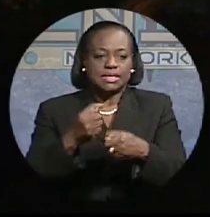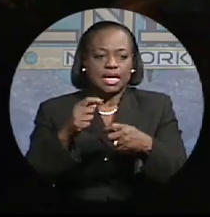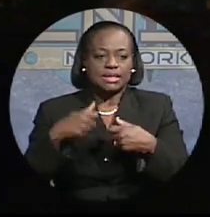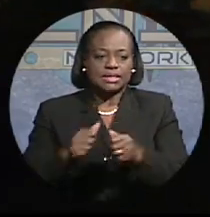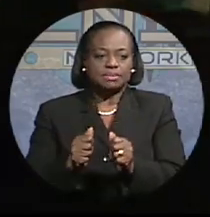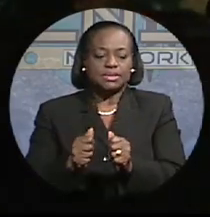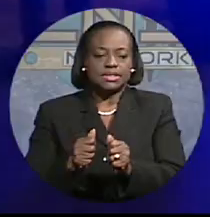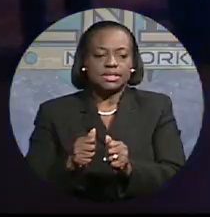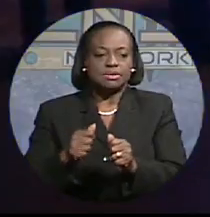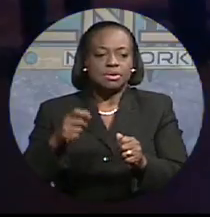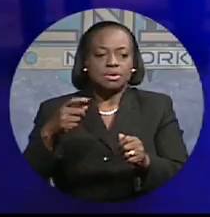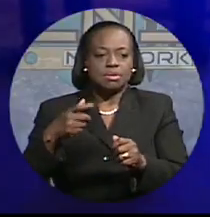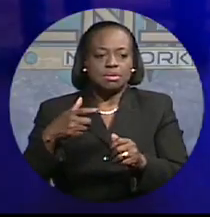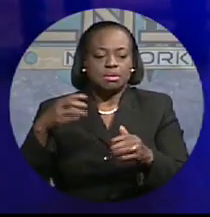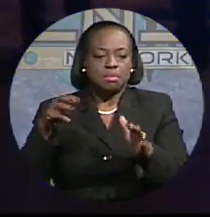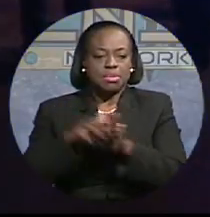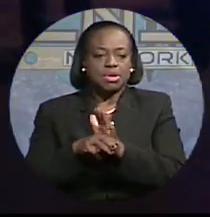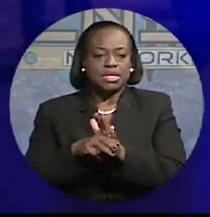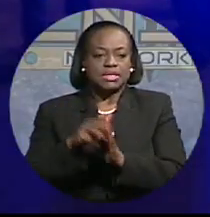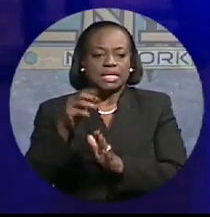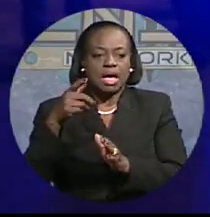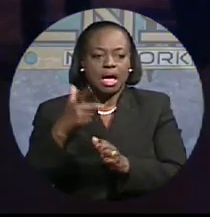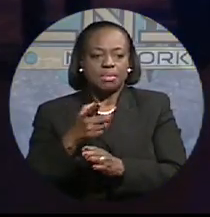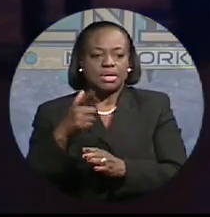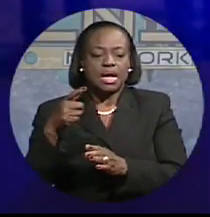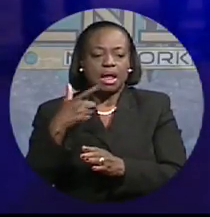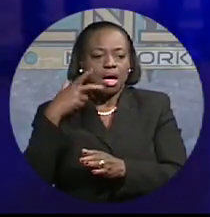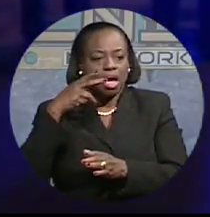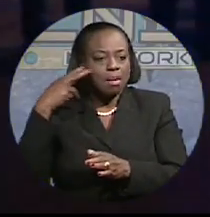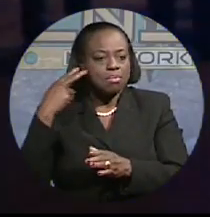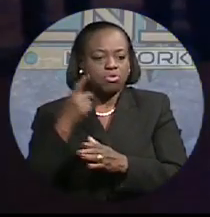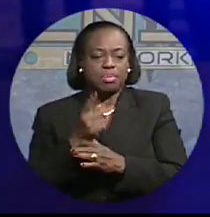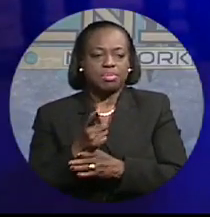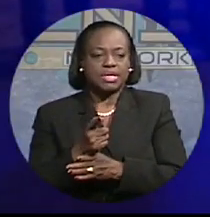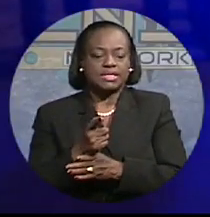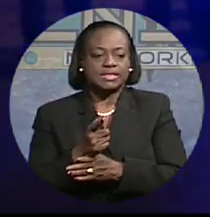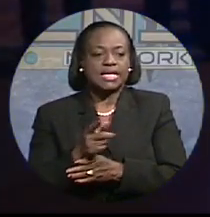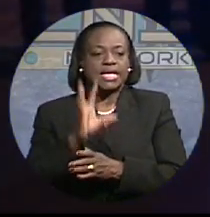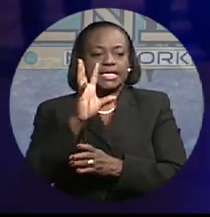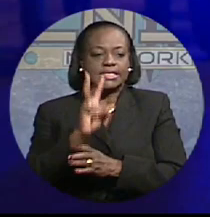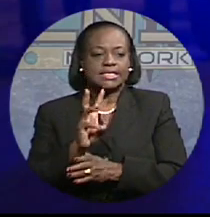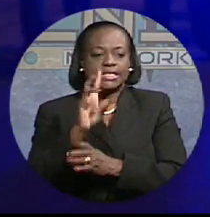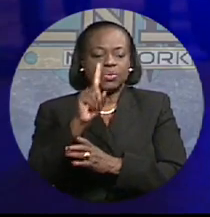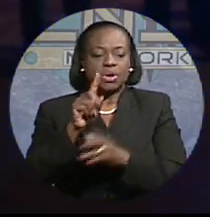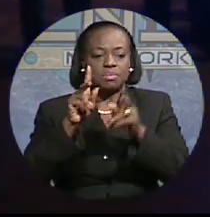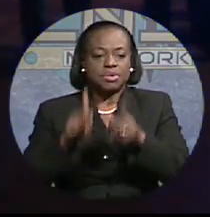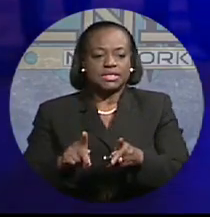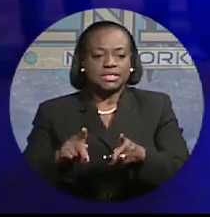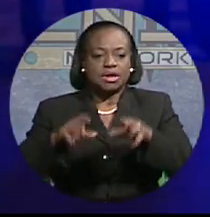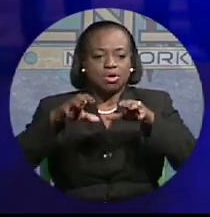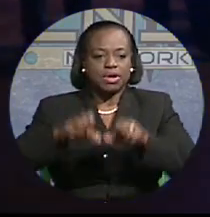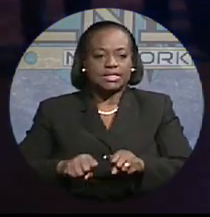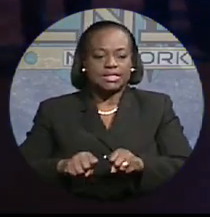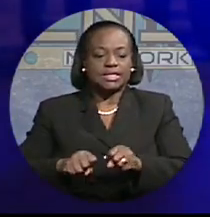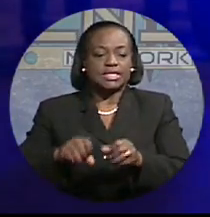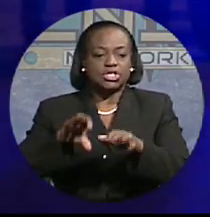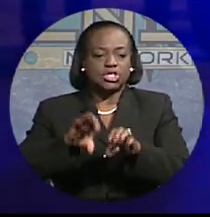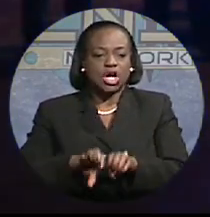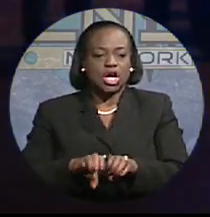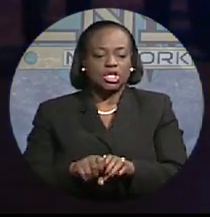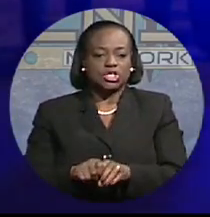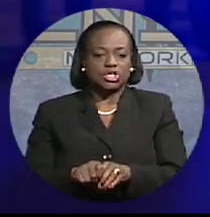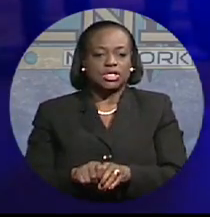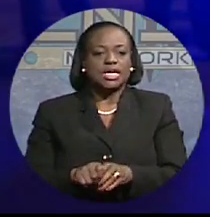and attempted robberies. Police have worked hard to solve the cases of murder. 61 persons were arrested and charged. That's a detection rate